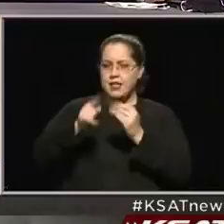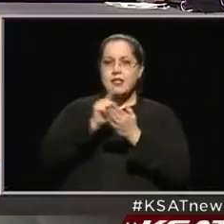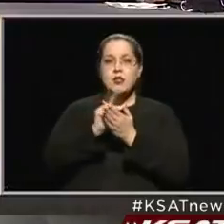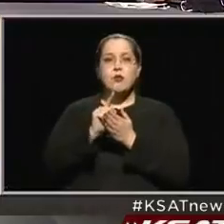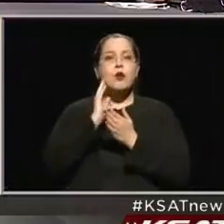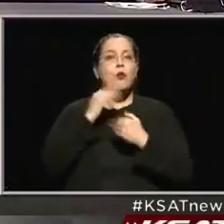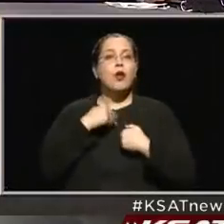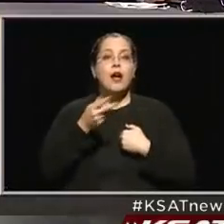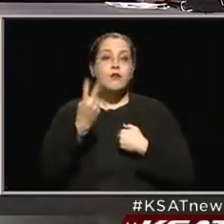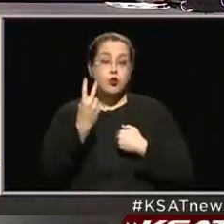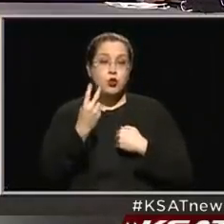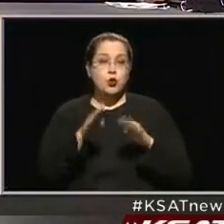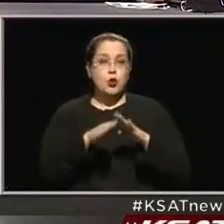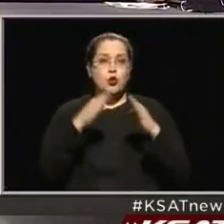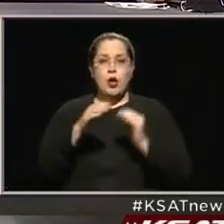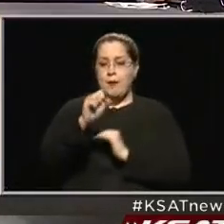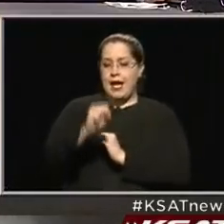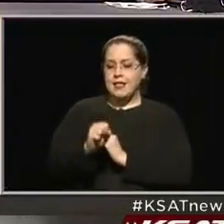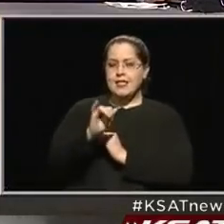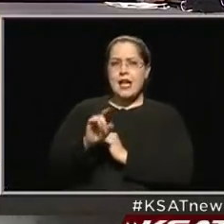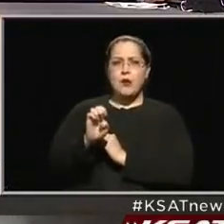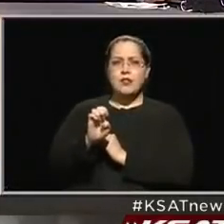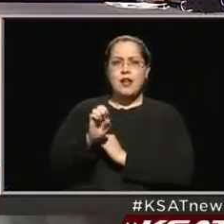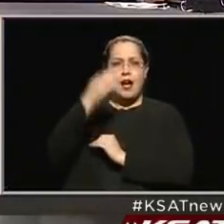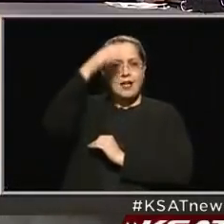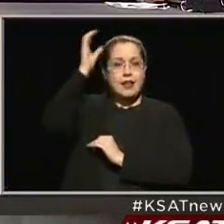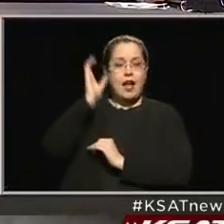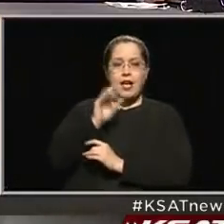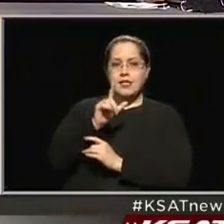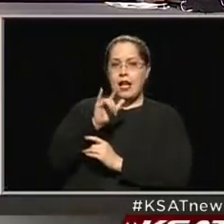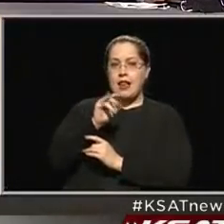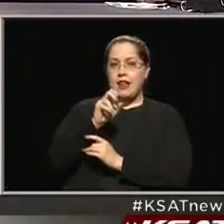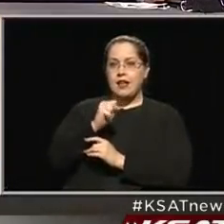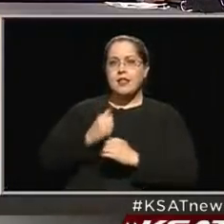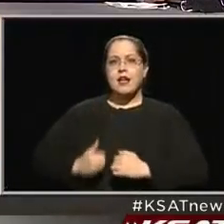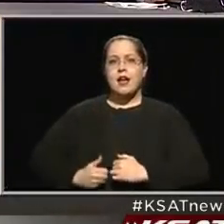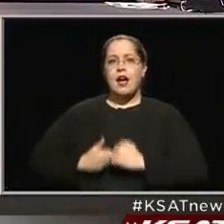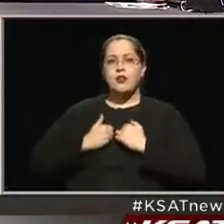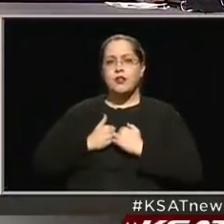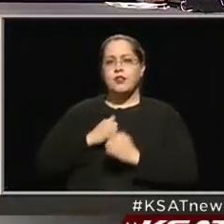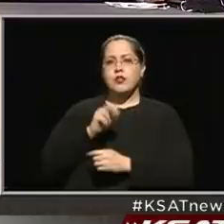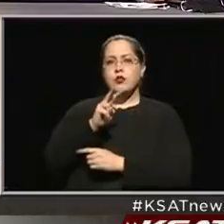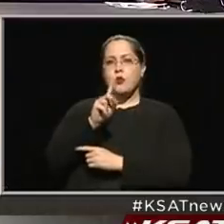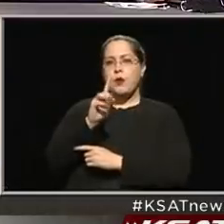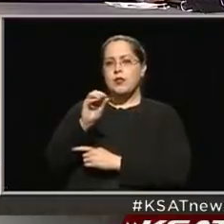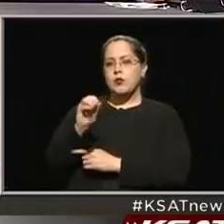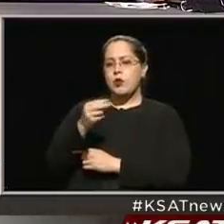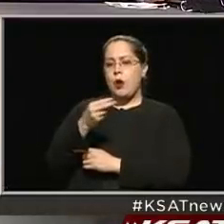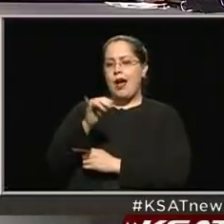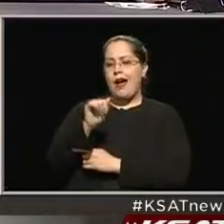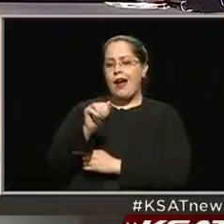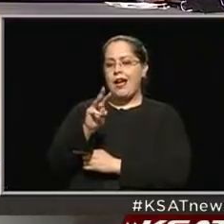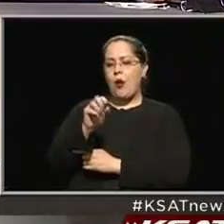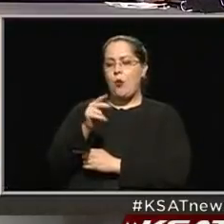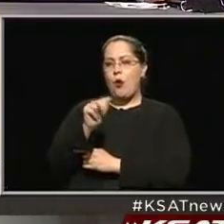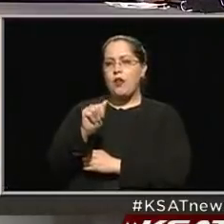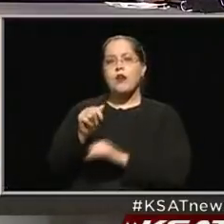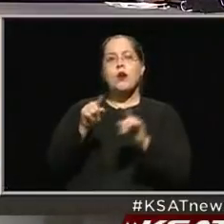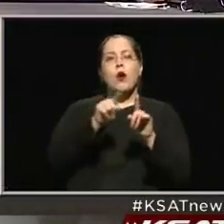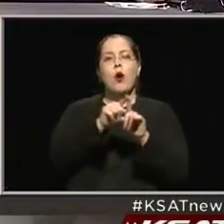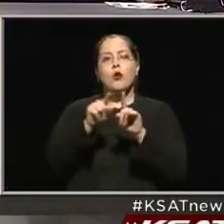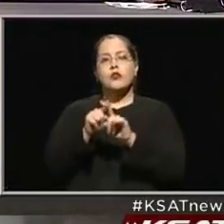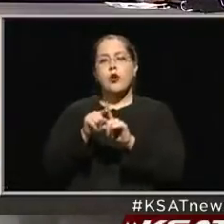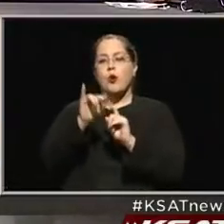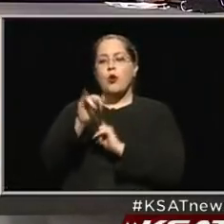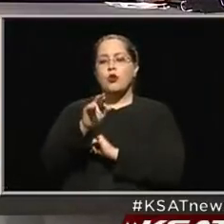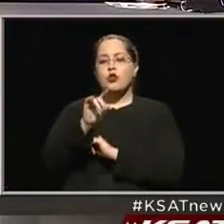coming open at Southside Lyons, that's 3100 Hiawatha, as well as at Barbara Jordan Community Center